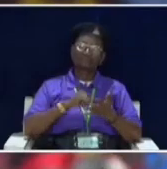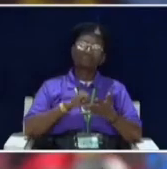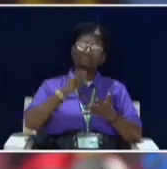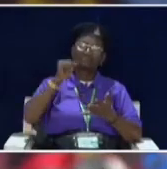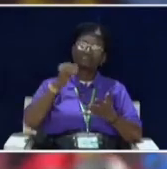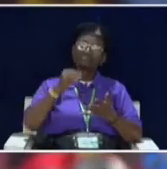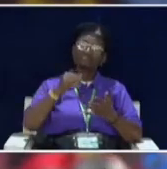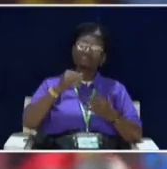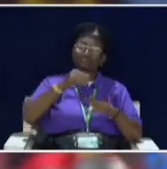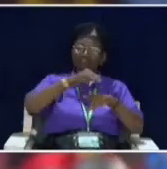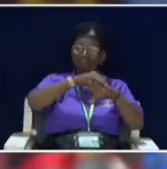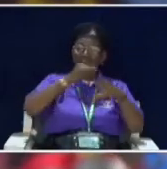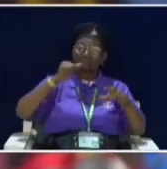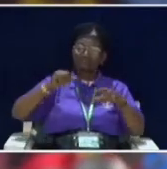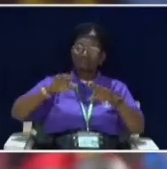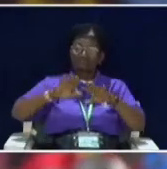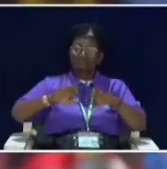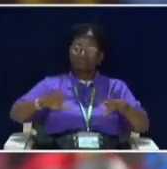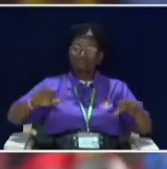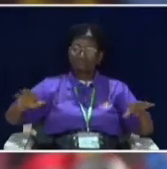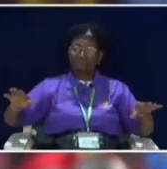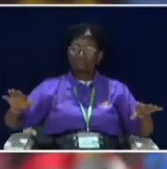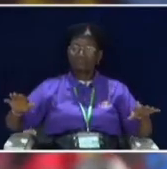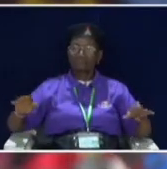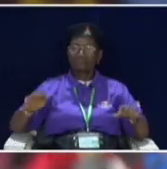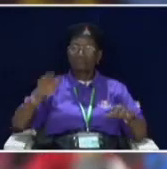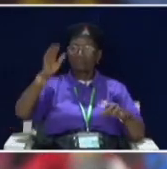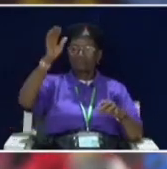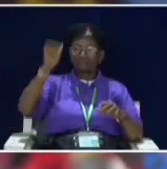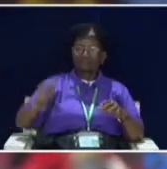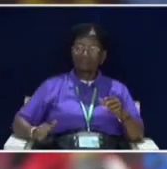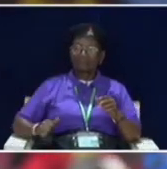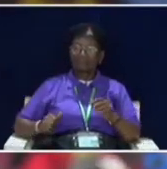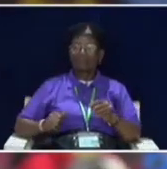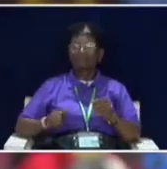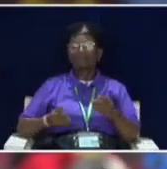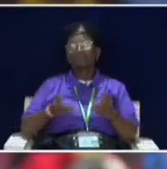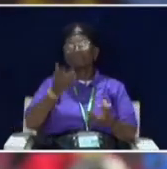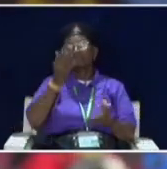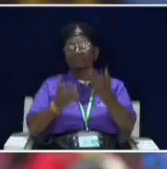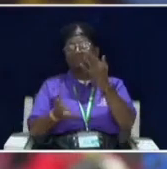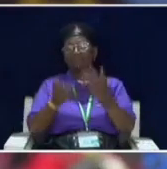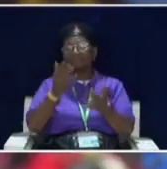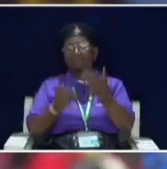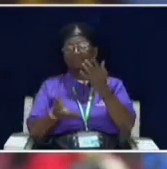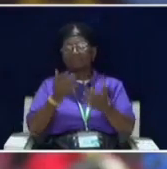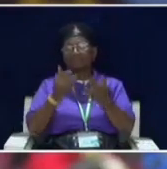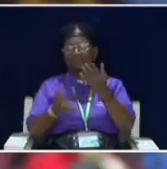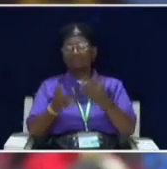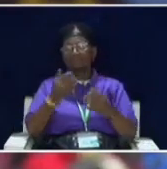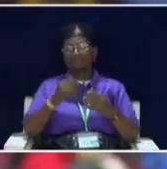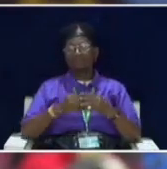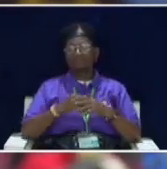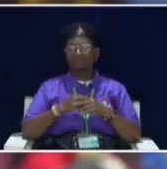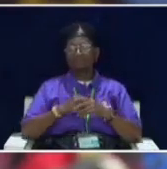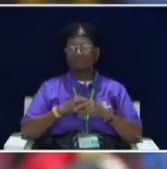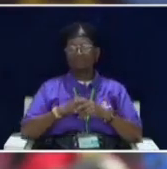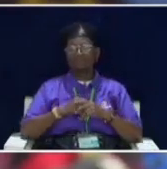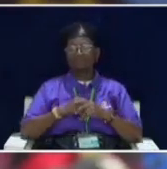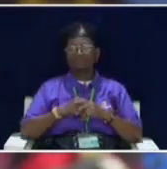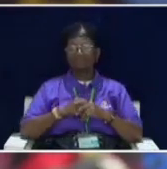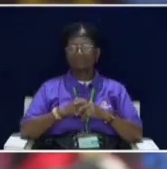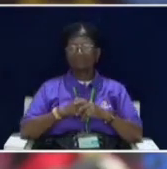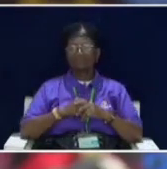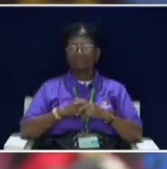called Shielded by Fire. Oni abo owo ina.